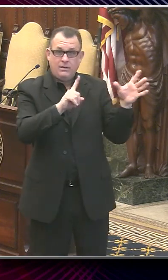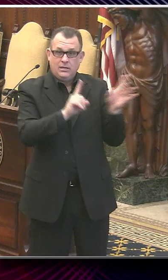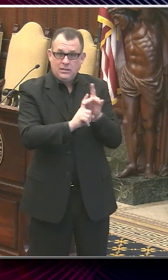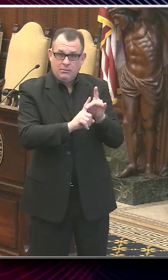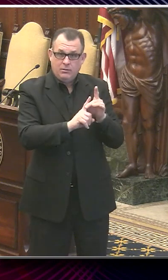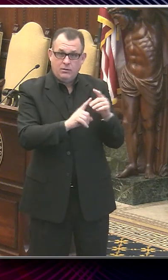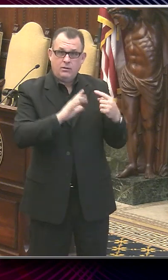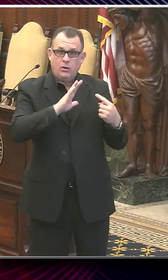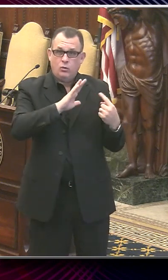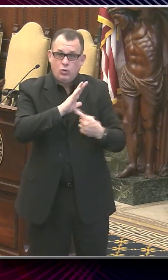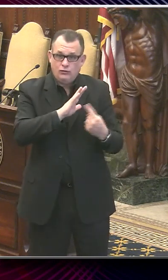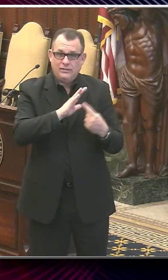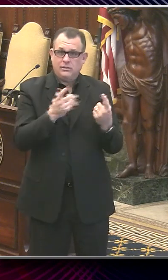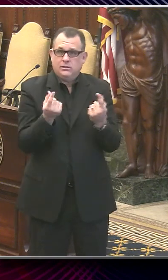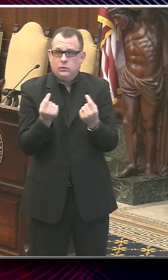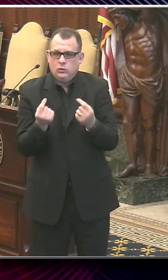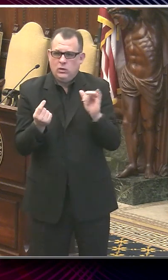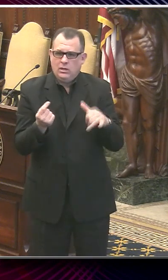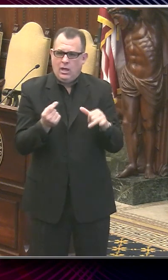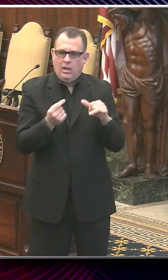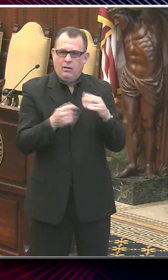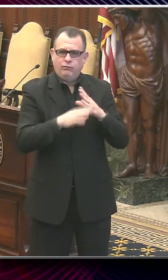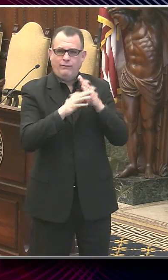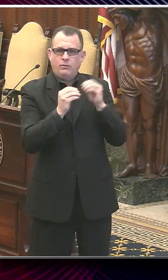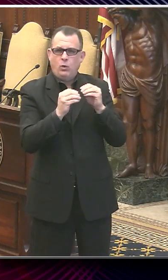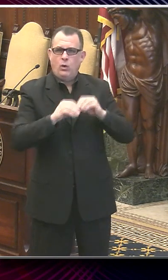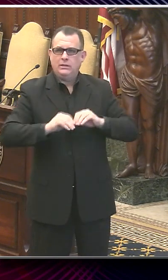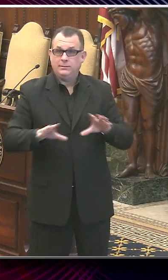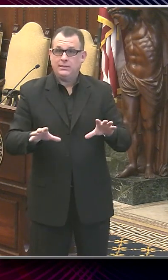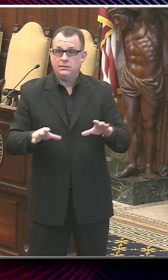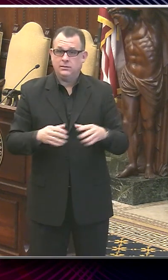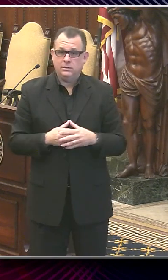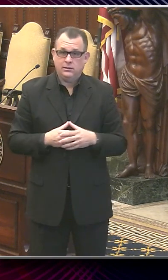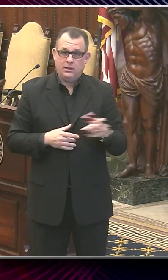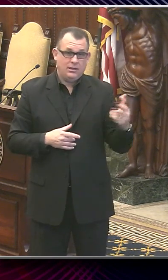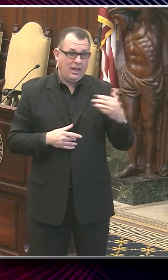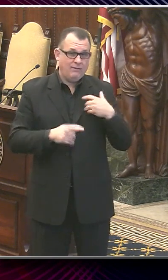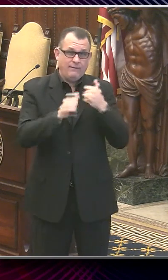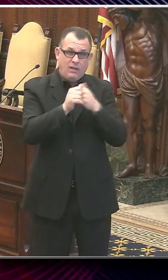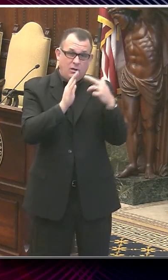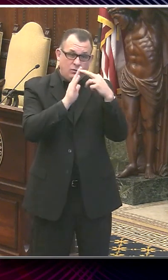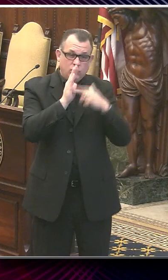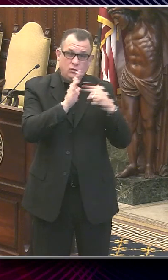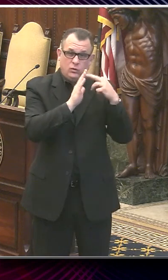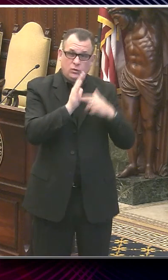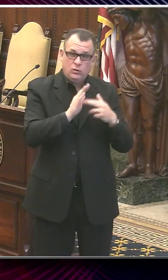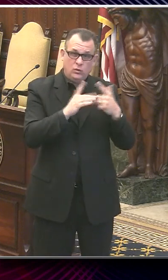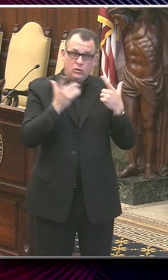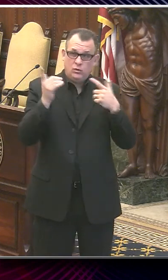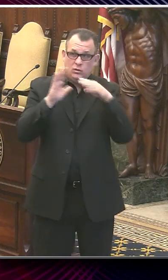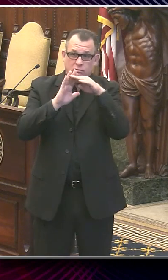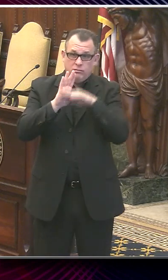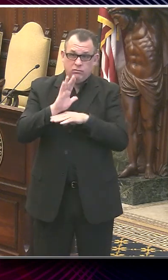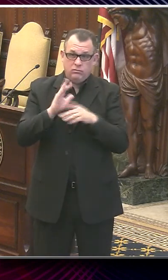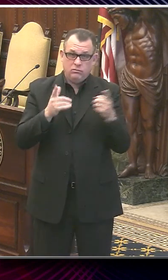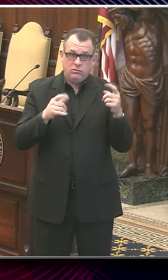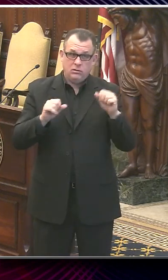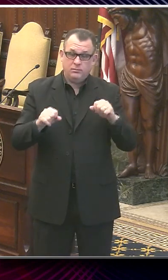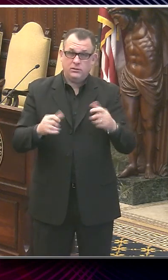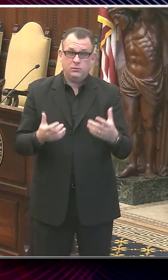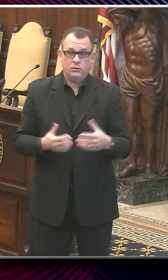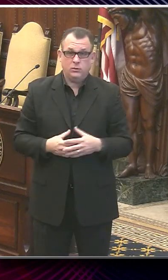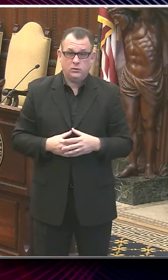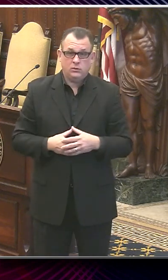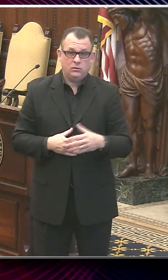and isolation to prevent further spread. And so they just need to follow those as closely as possible. All right.